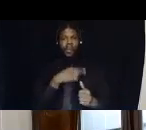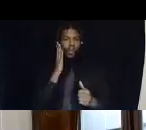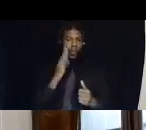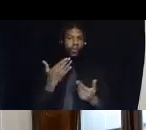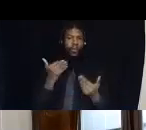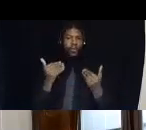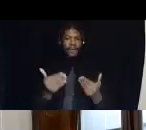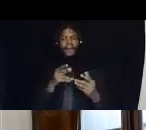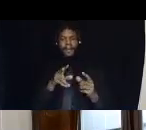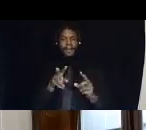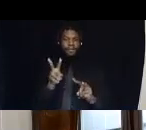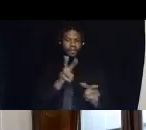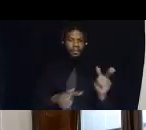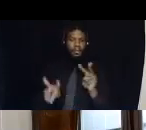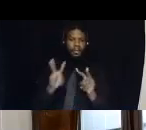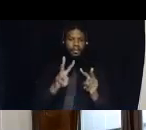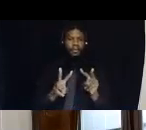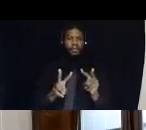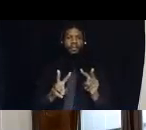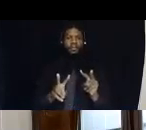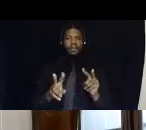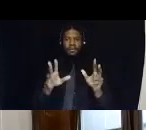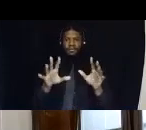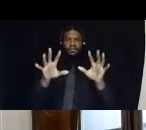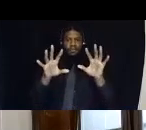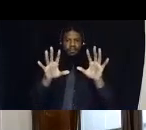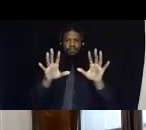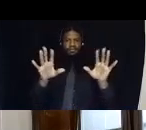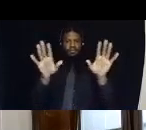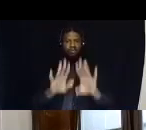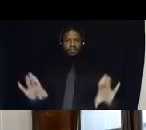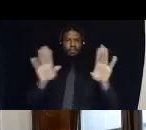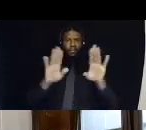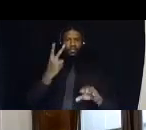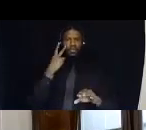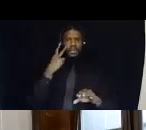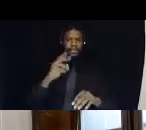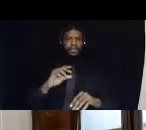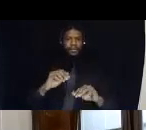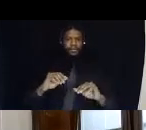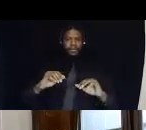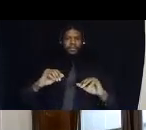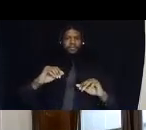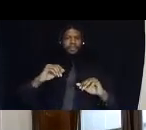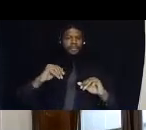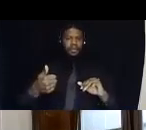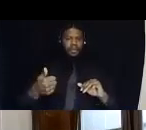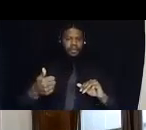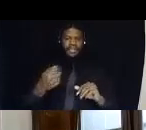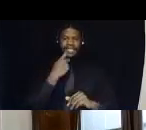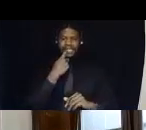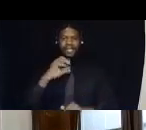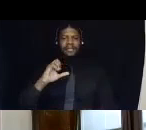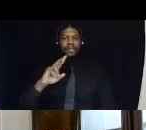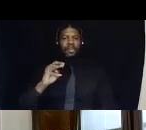this podium, which has a ceramic sculpture in front and